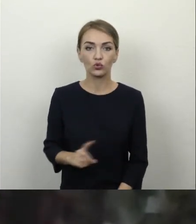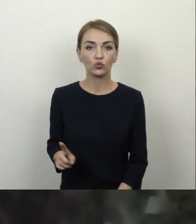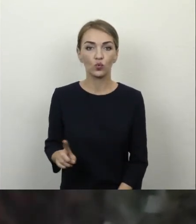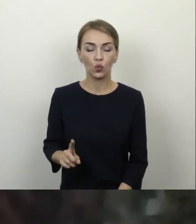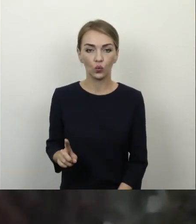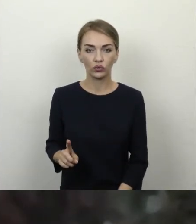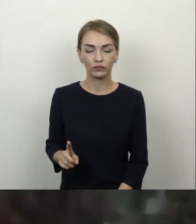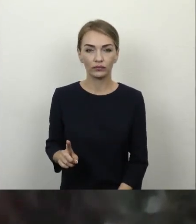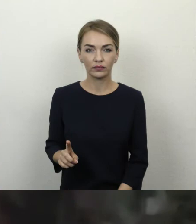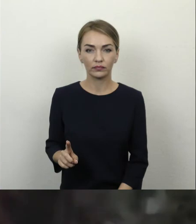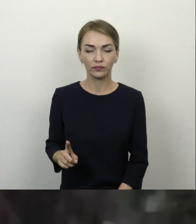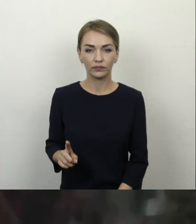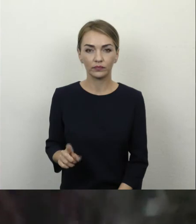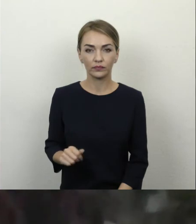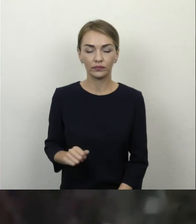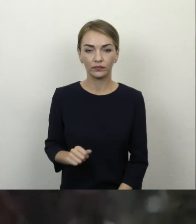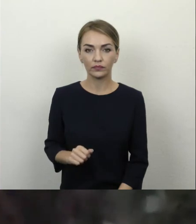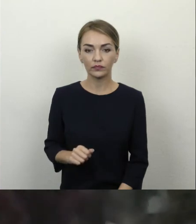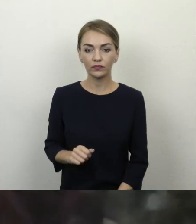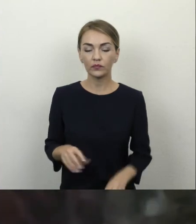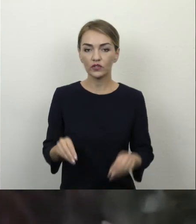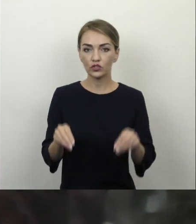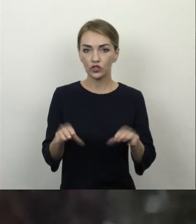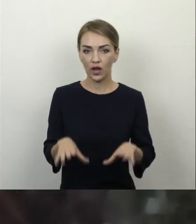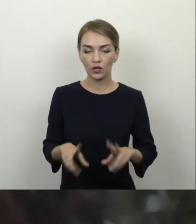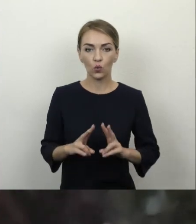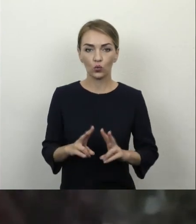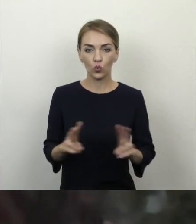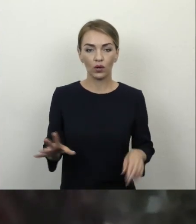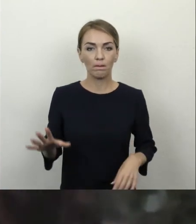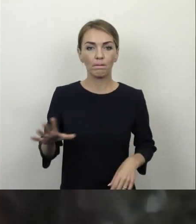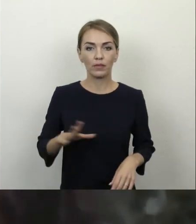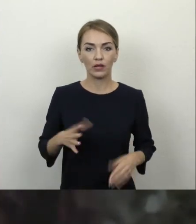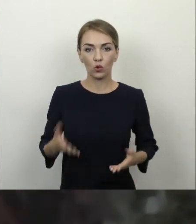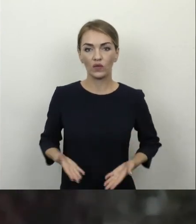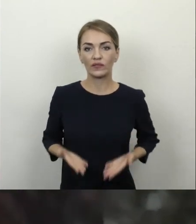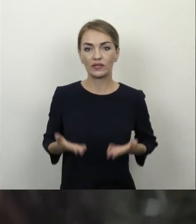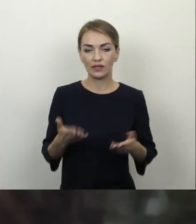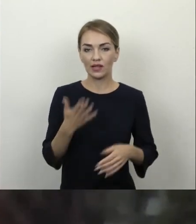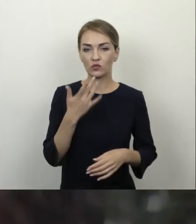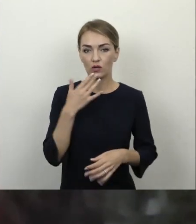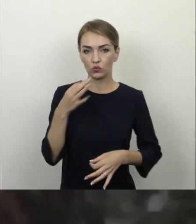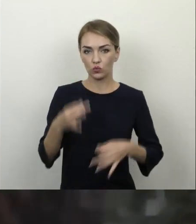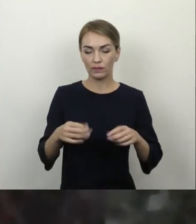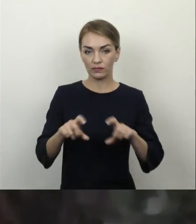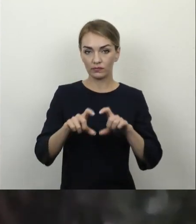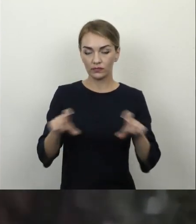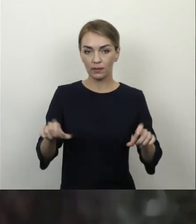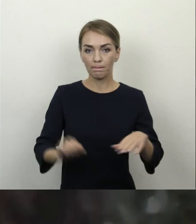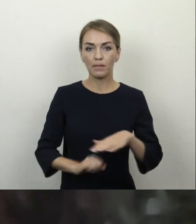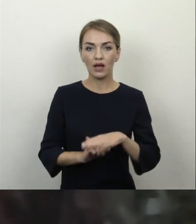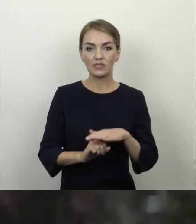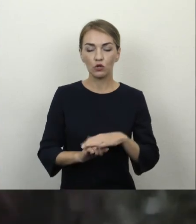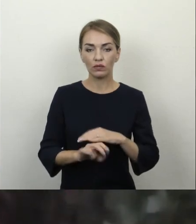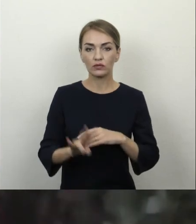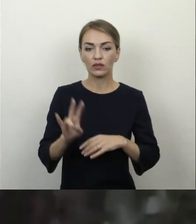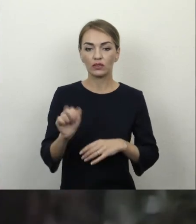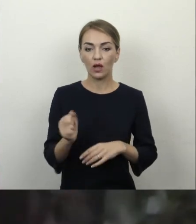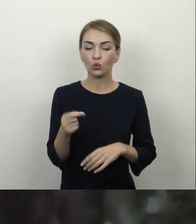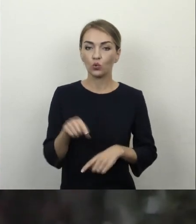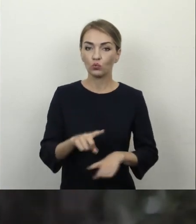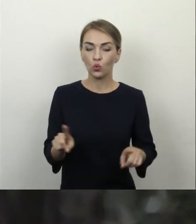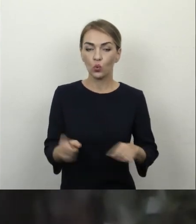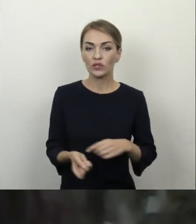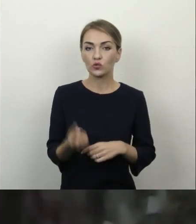funding. To be more exact, it was complaint that was submitted with respect to the funding of this party. The decision of the